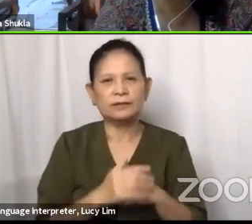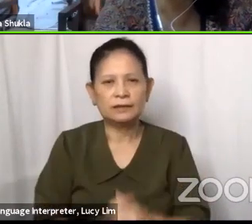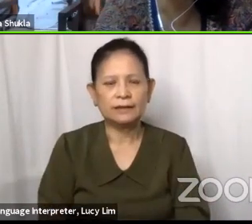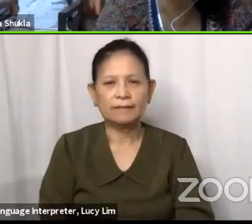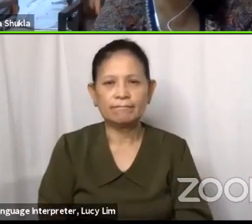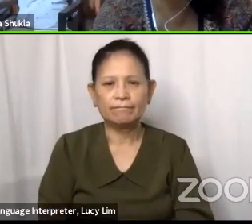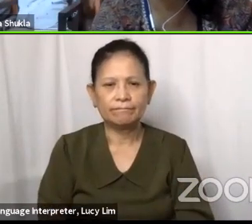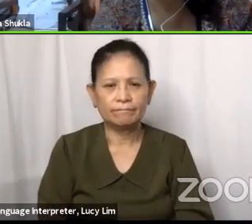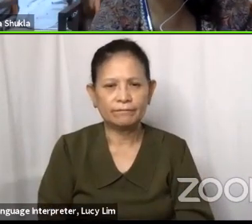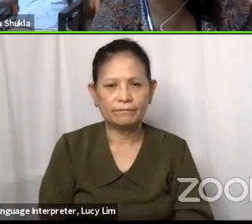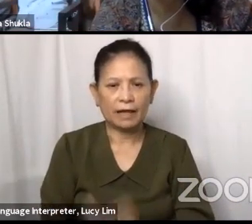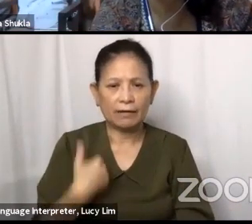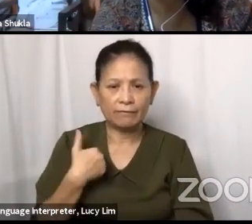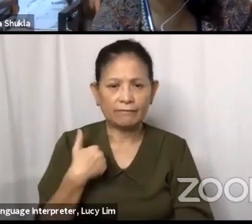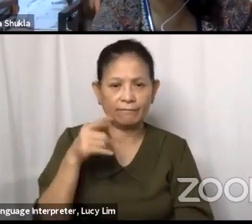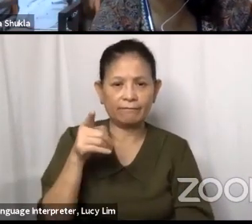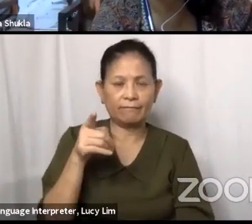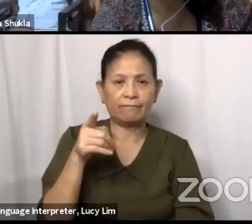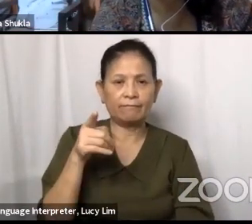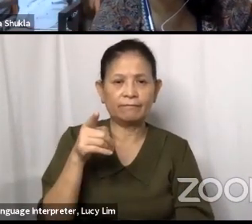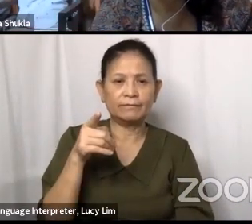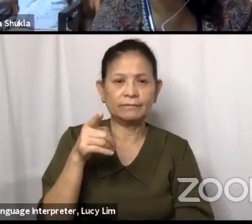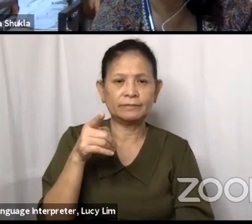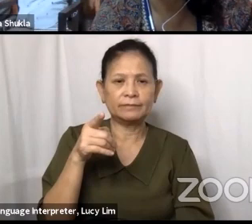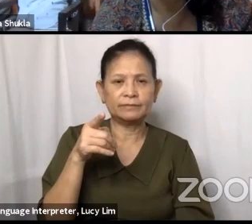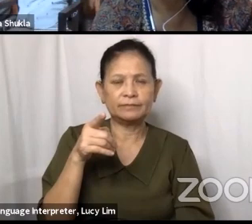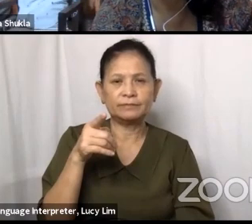Sobo, if you are there.